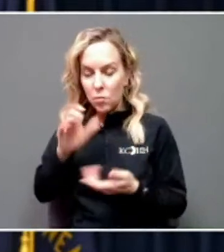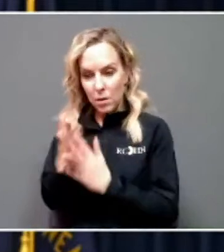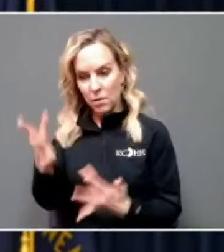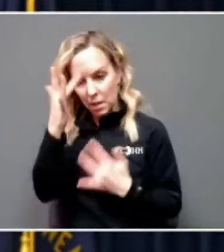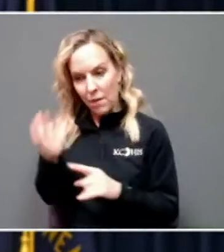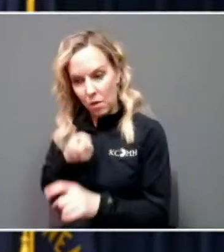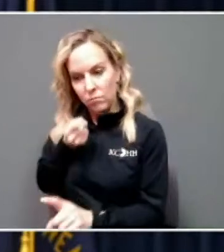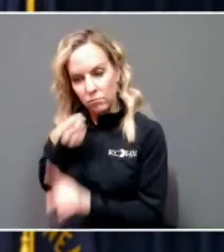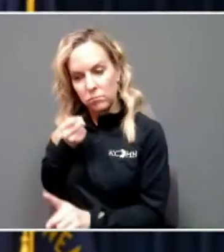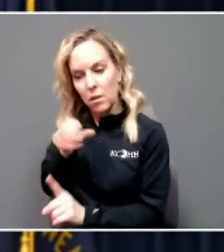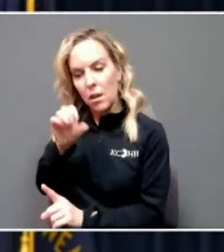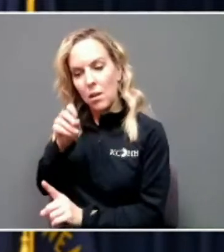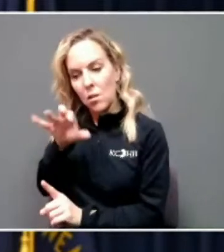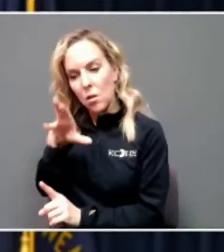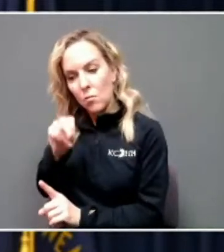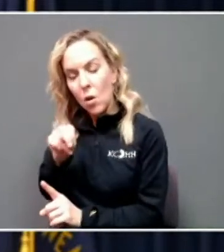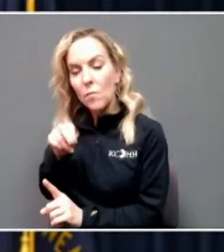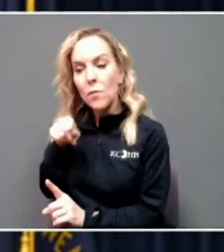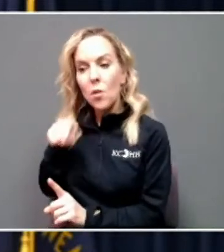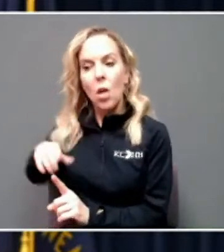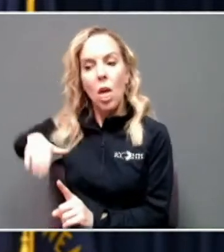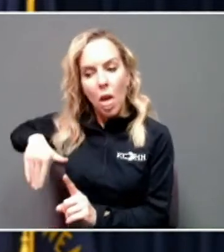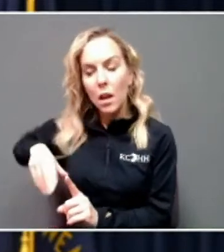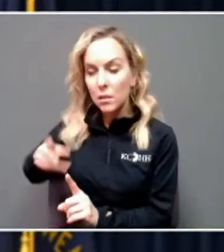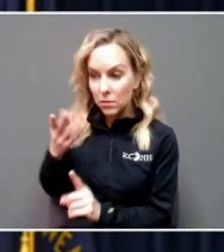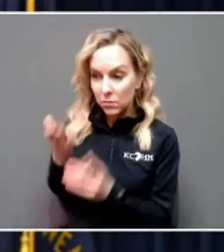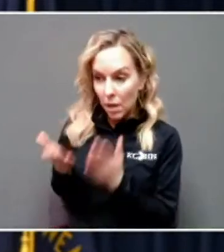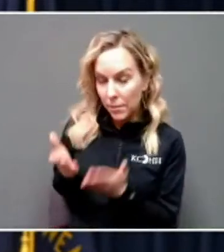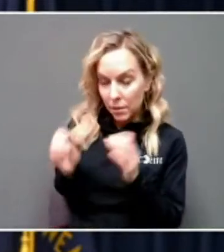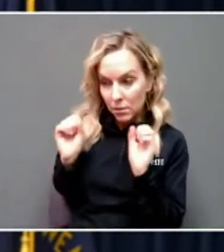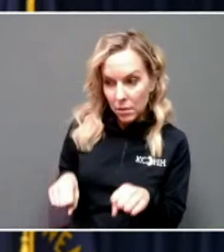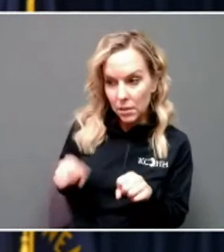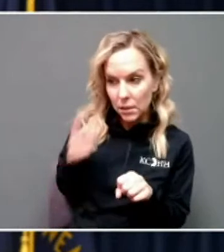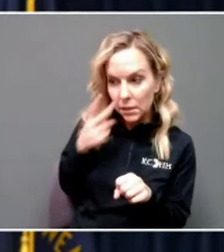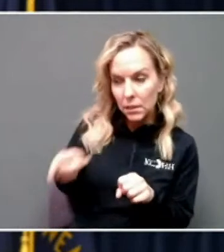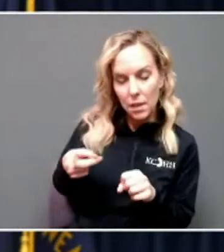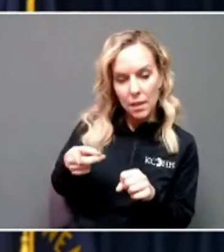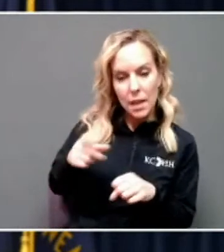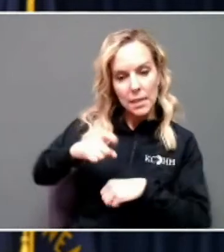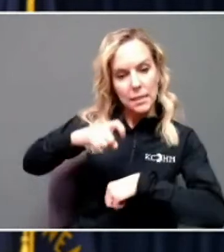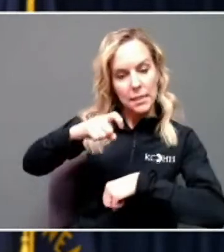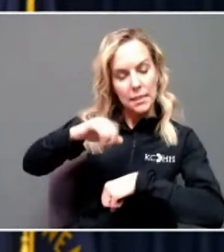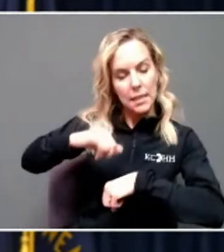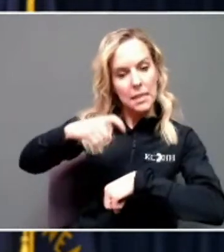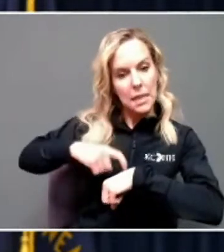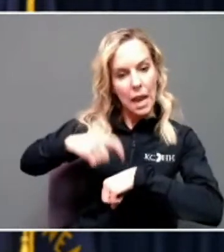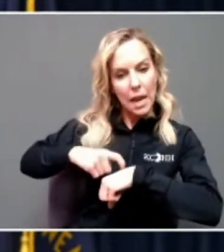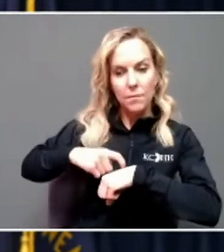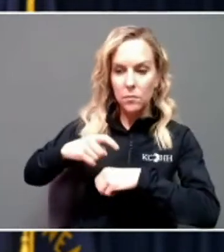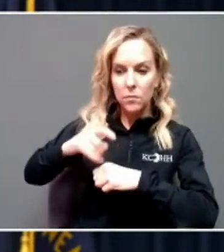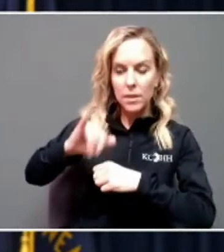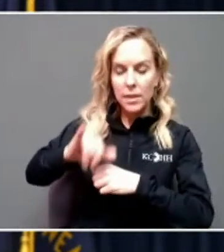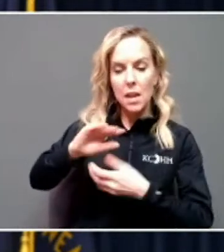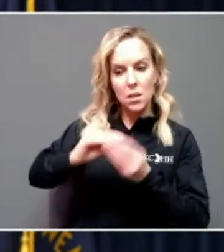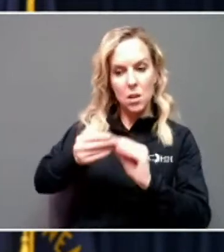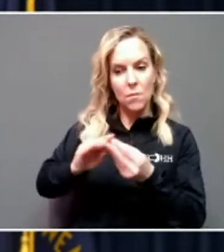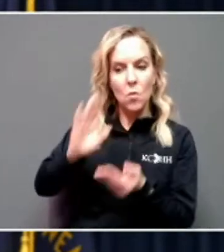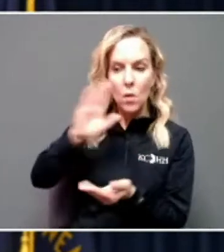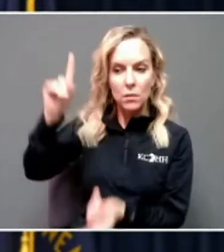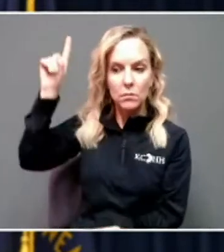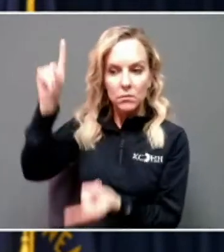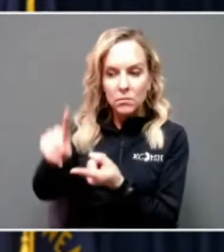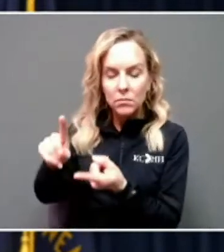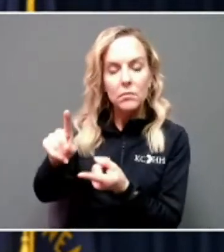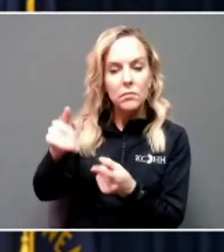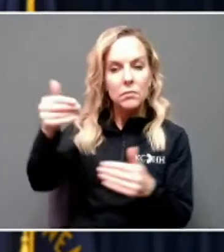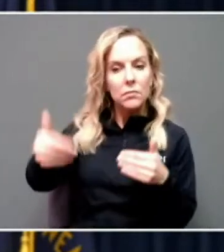immunity does or does not do, that we will at least have a period of time of lower case numbers, which would be really